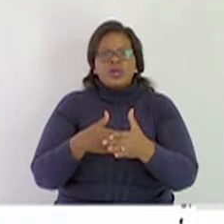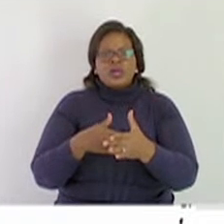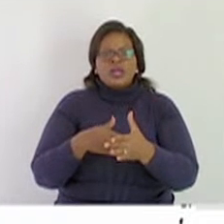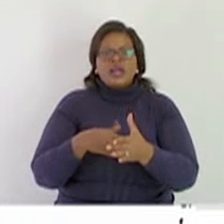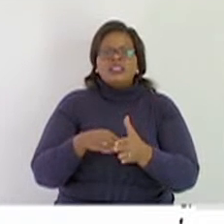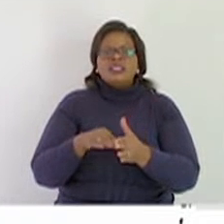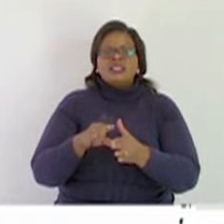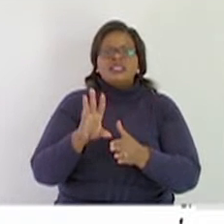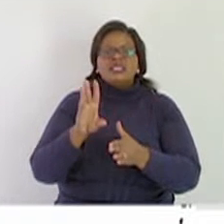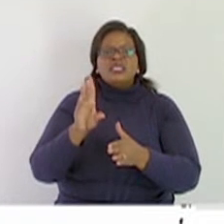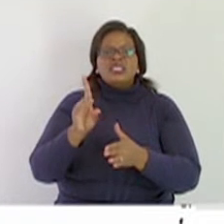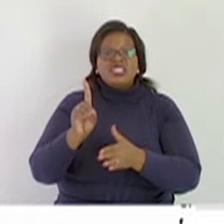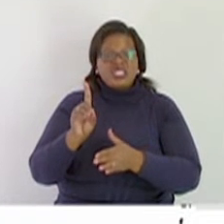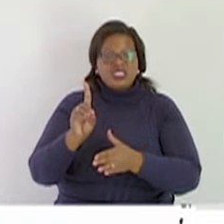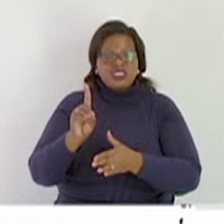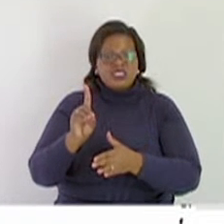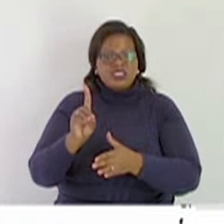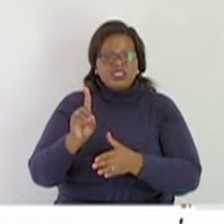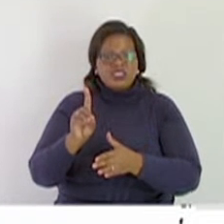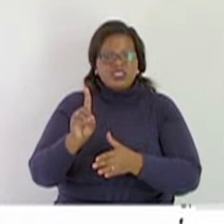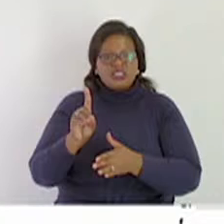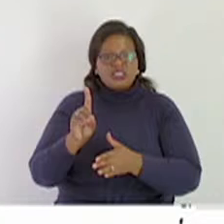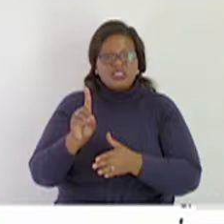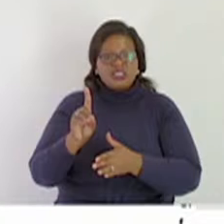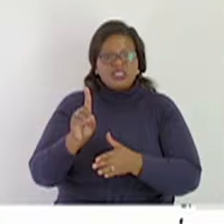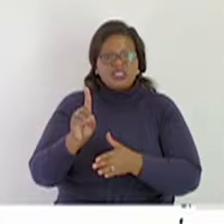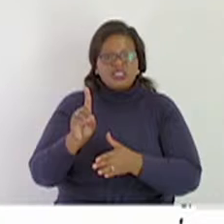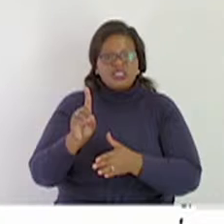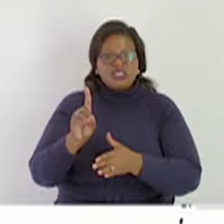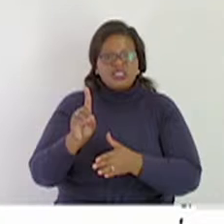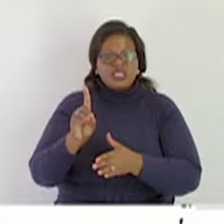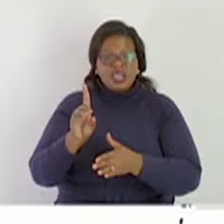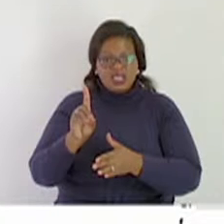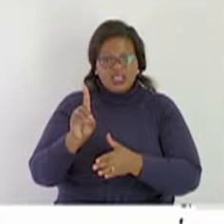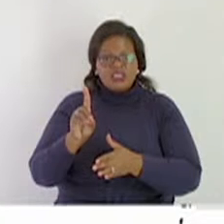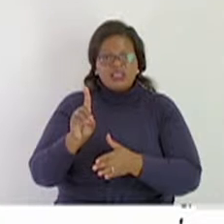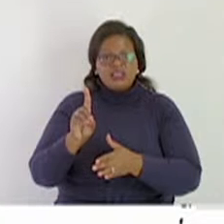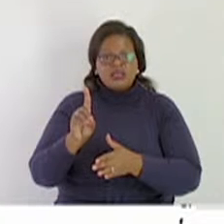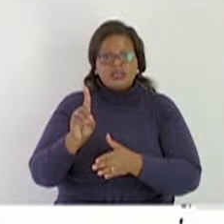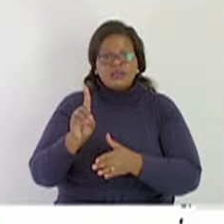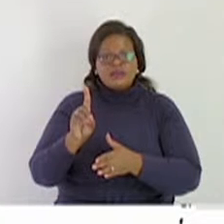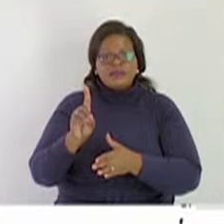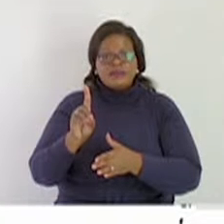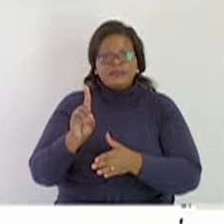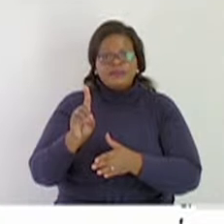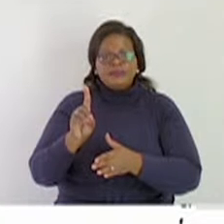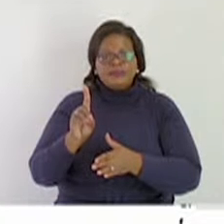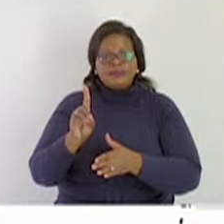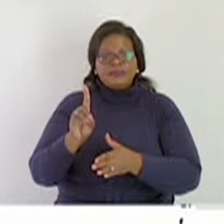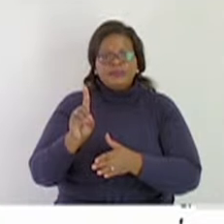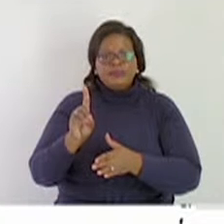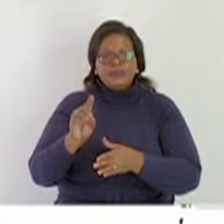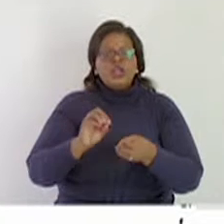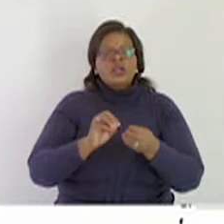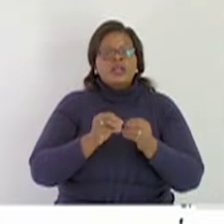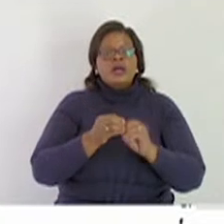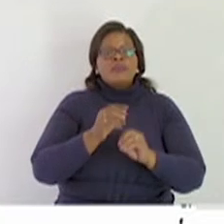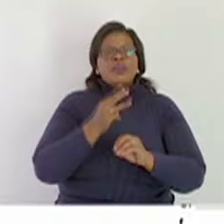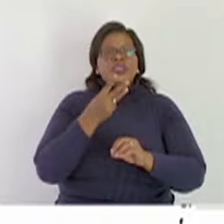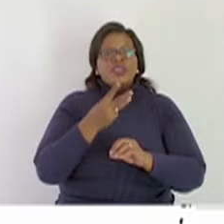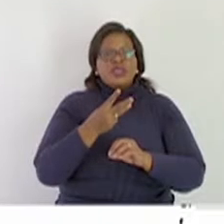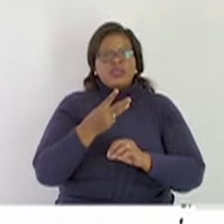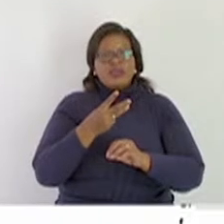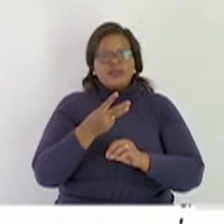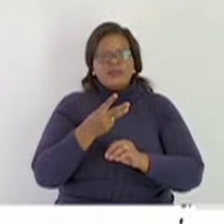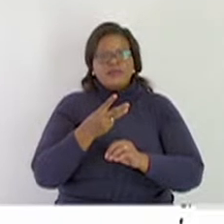3B. So I think at number 3, I'll just make a correction there. Number